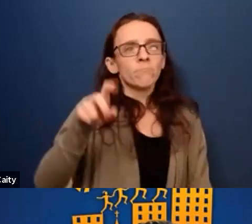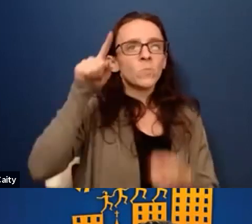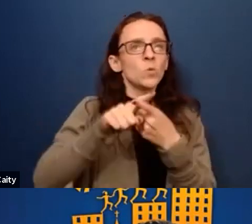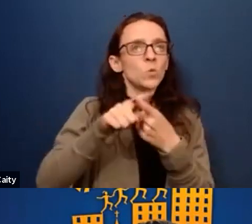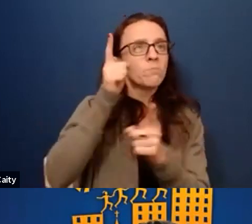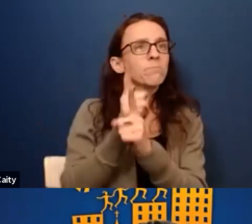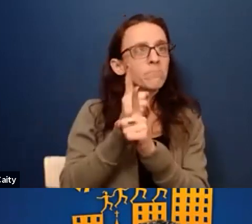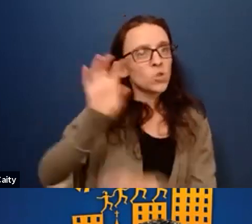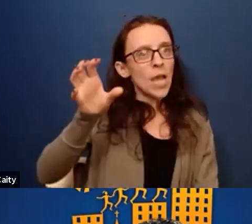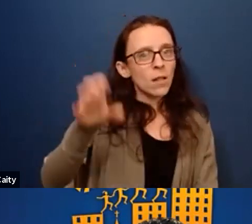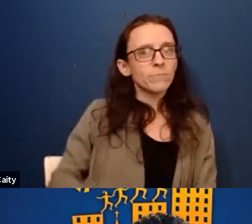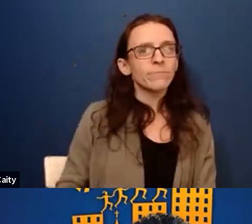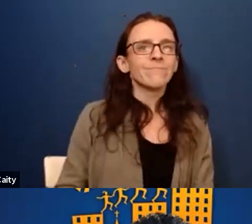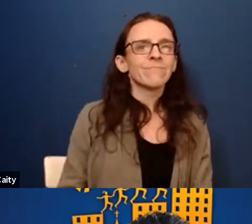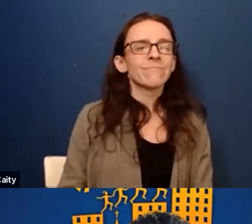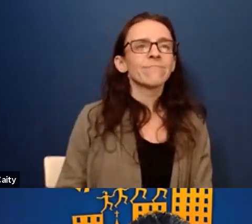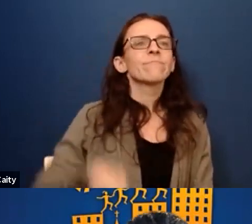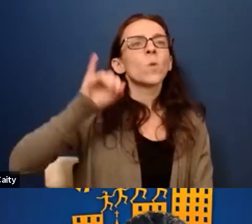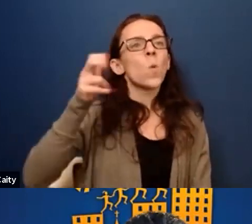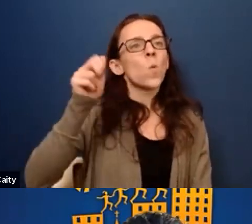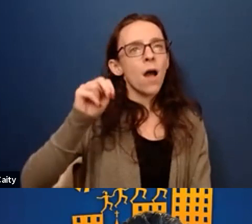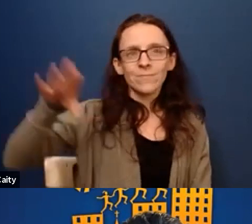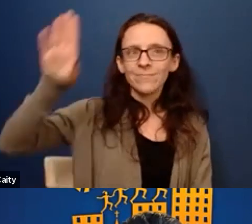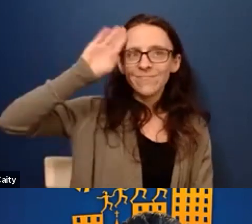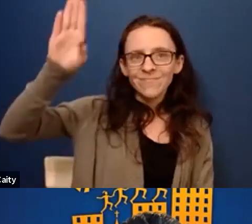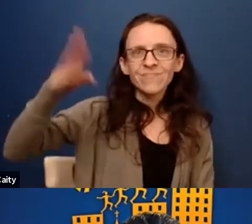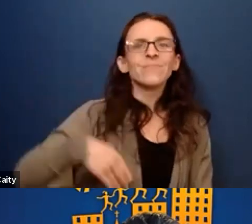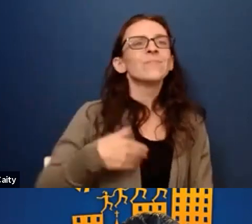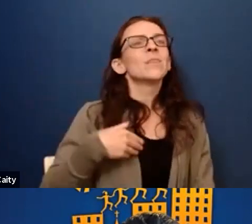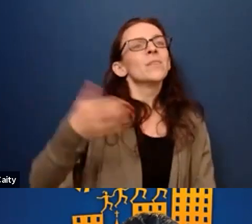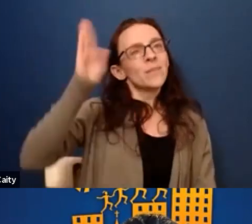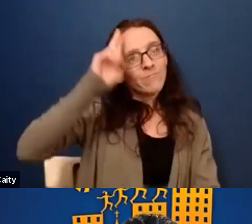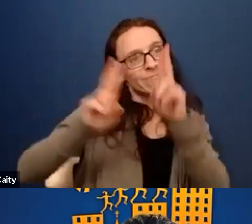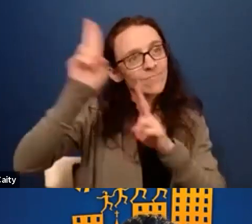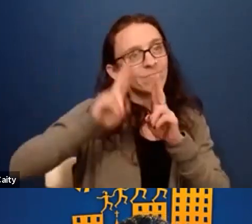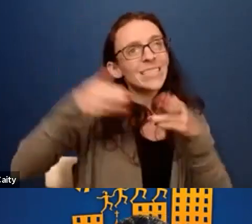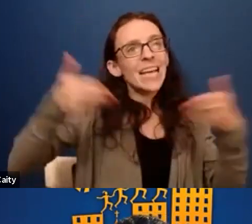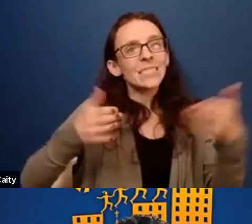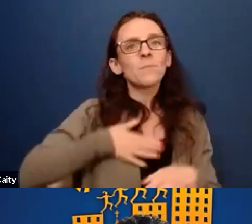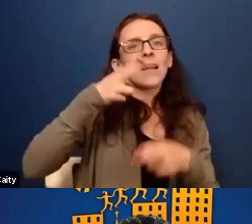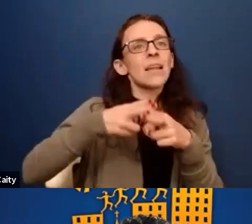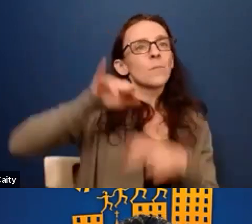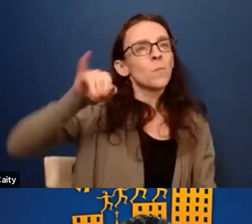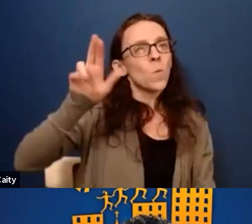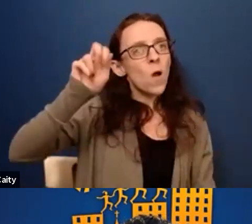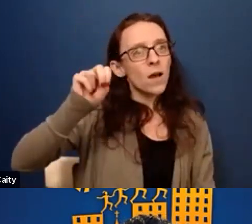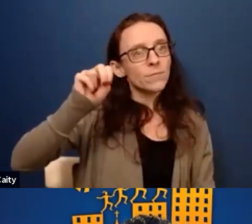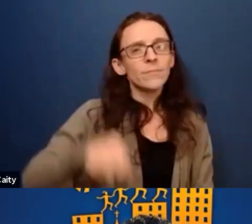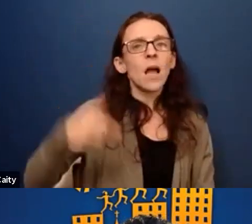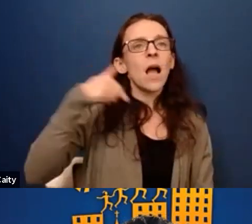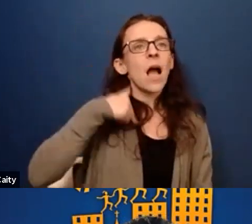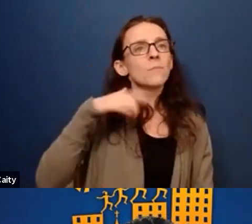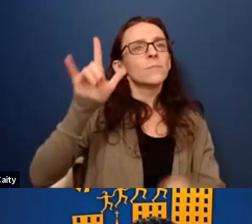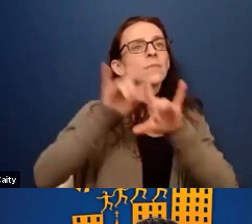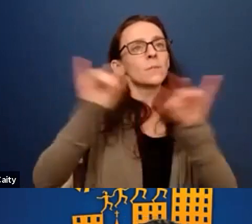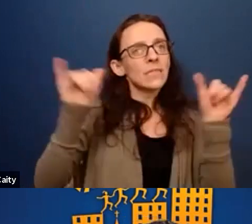Thank you very much. Good afternoon, everyone, distinguished guests. My name is Juan Bernal. I am the simultaneous Spanish interpreter assigned